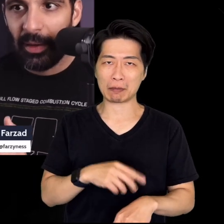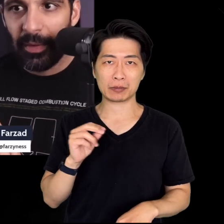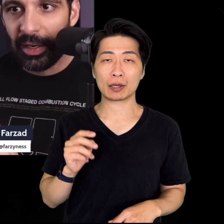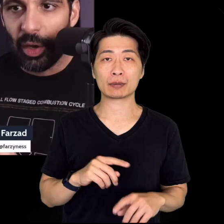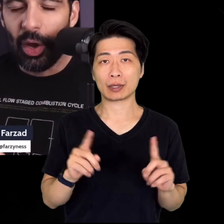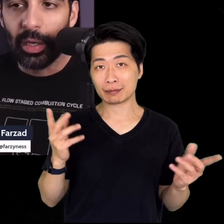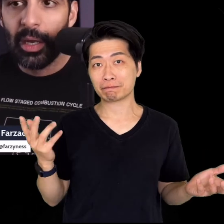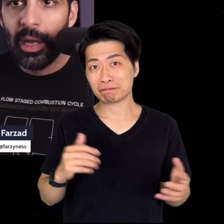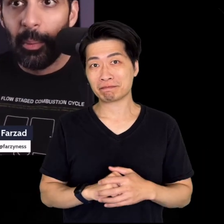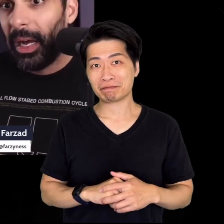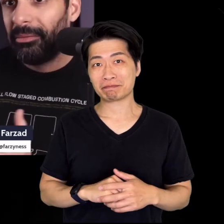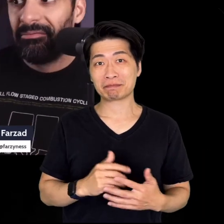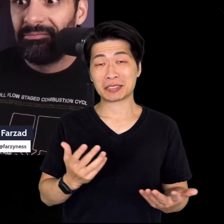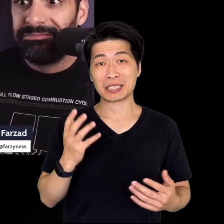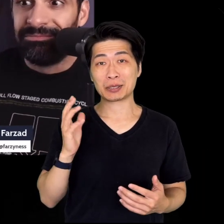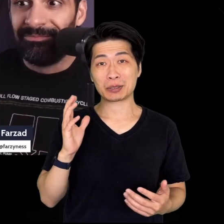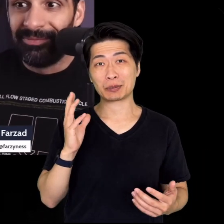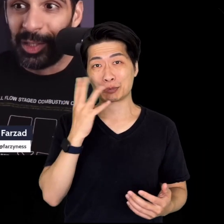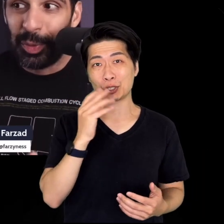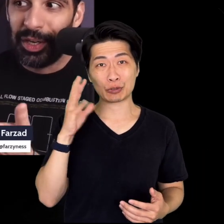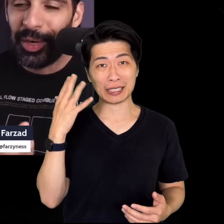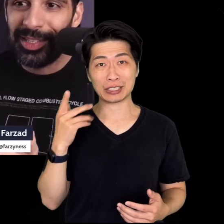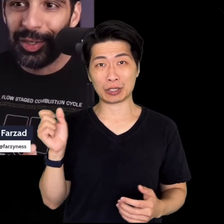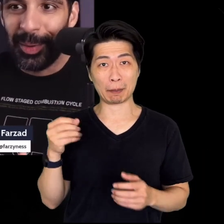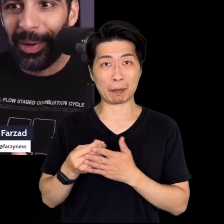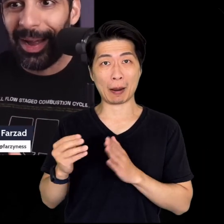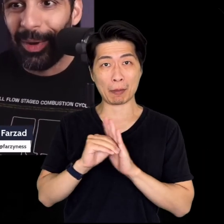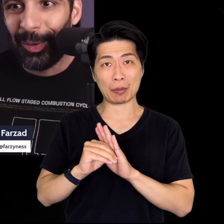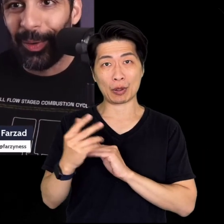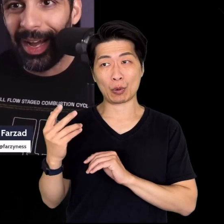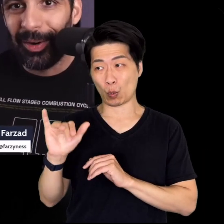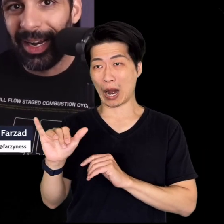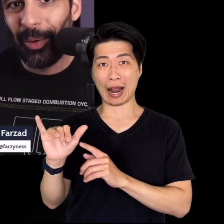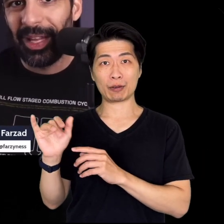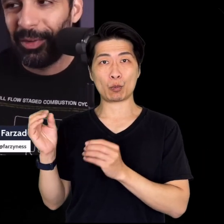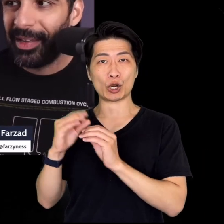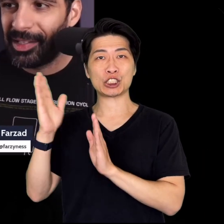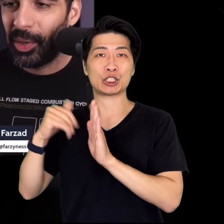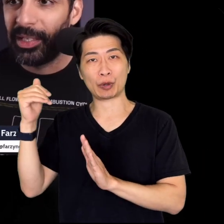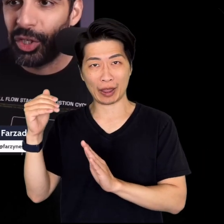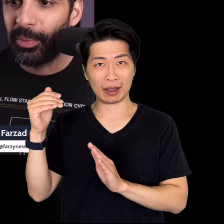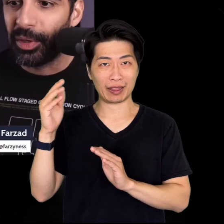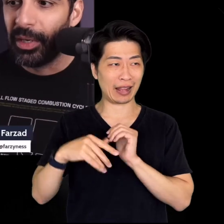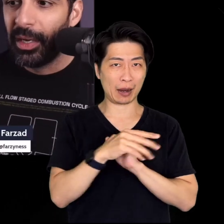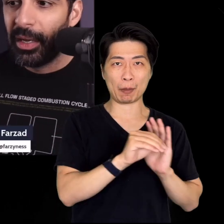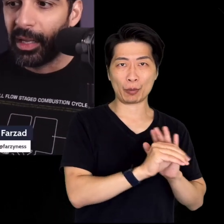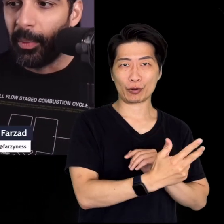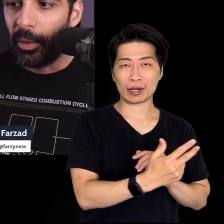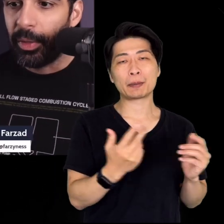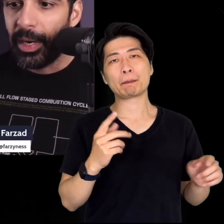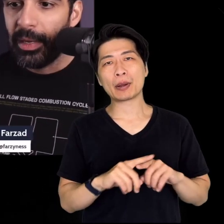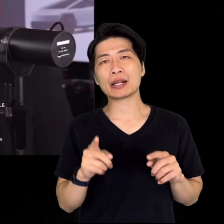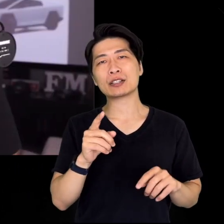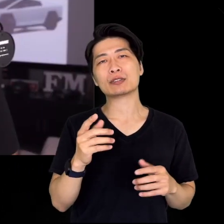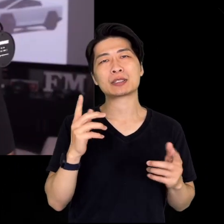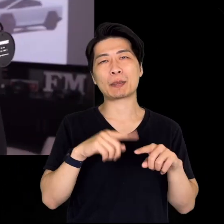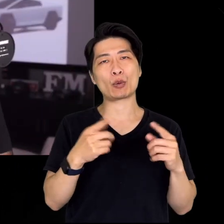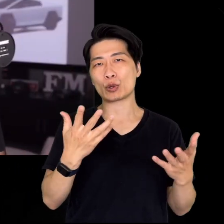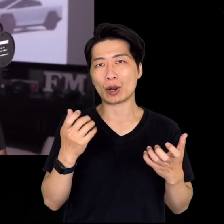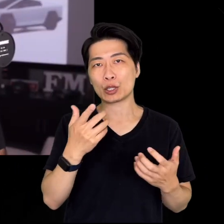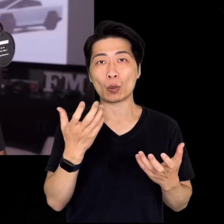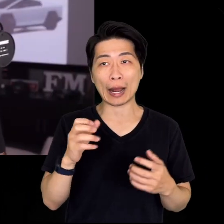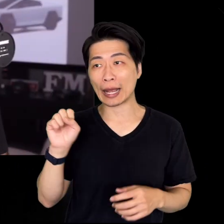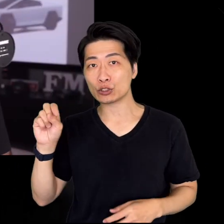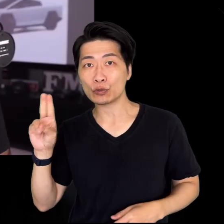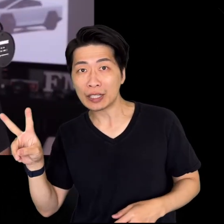last very long, but it's pretty crazy. You can buy a Model Y right now with the EV tax credit cheaper than a Model 3, but it really